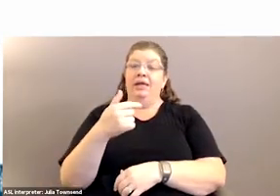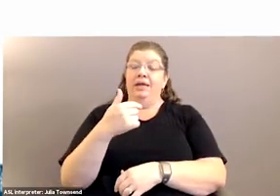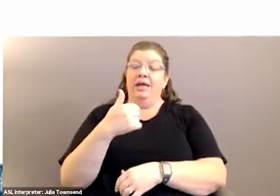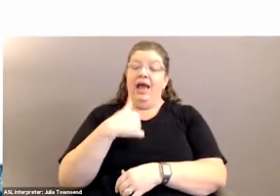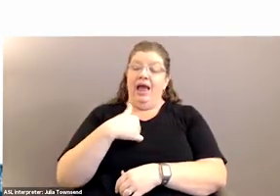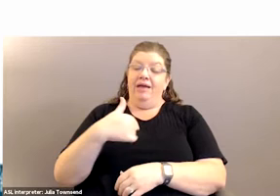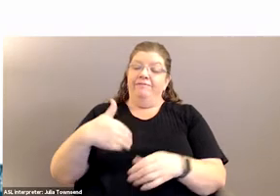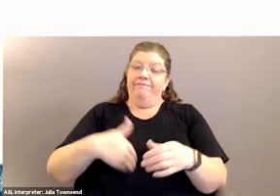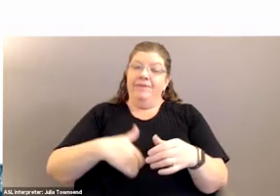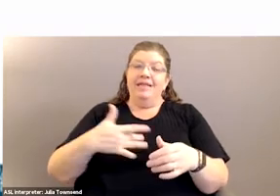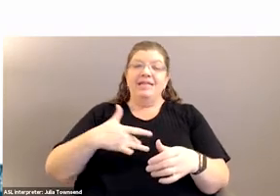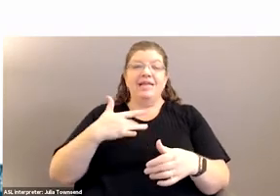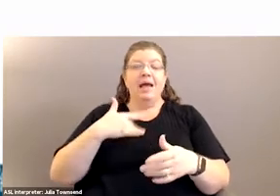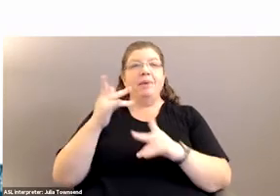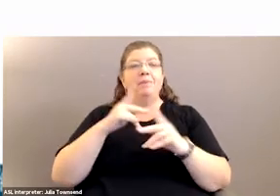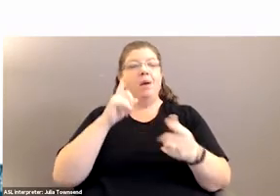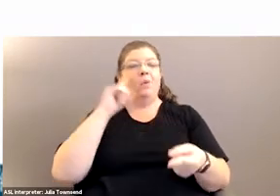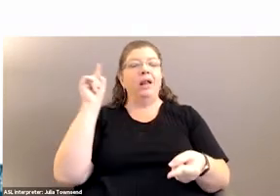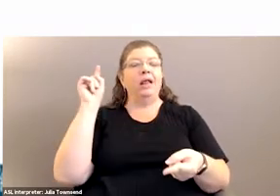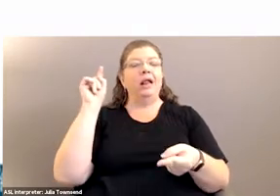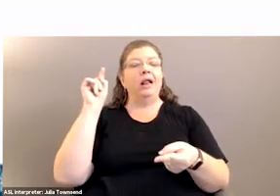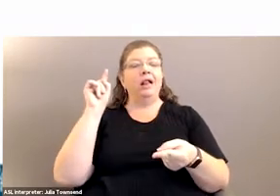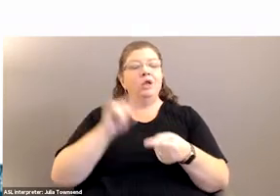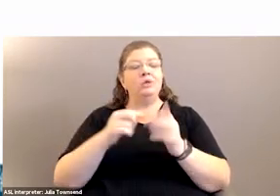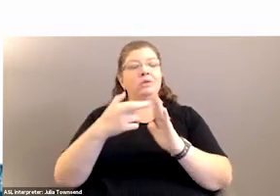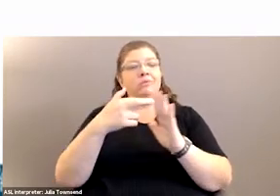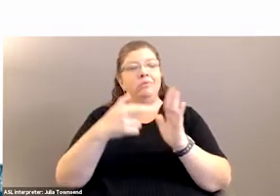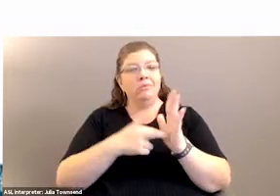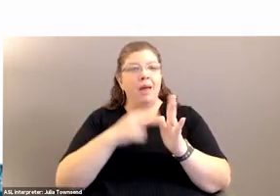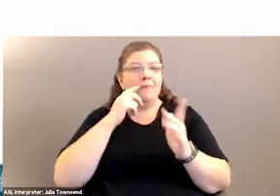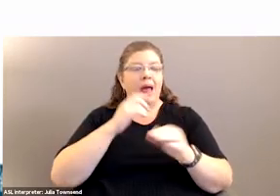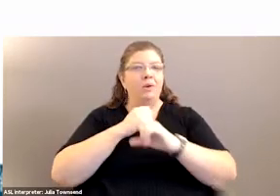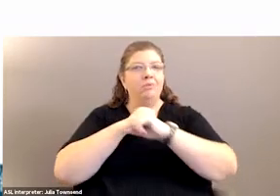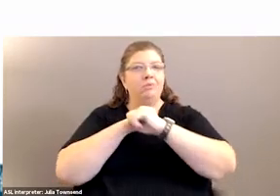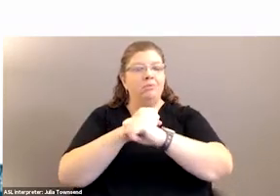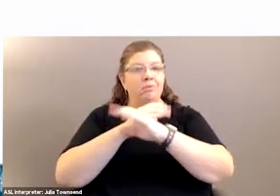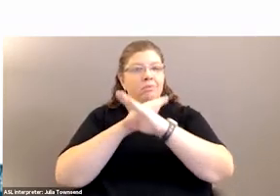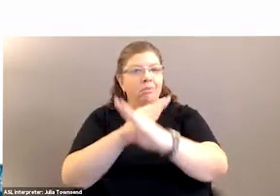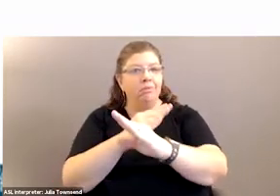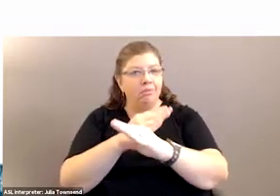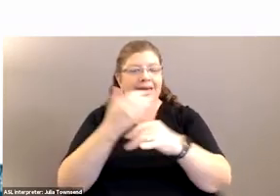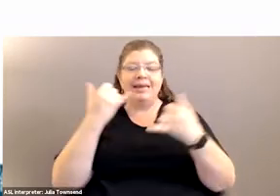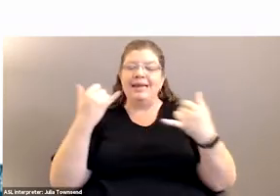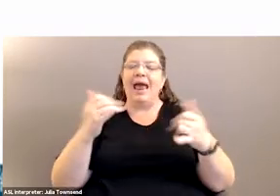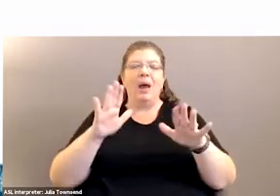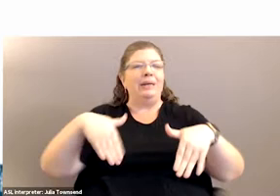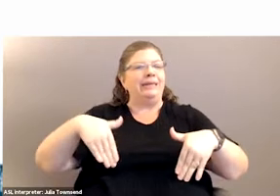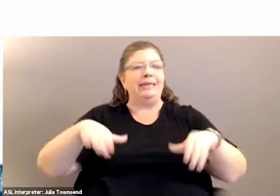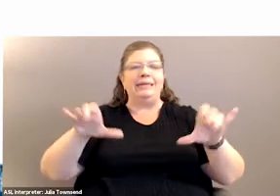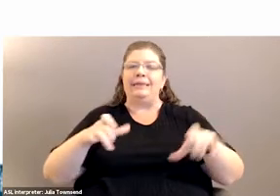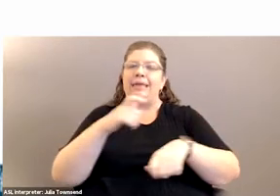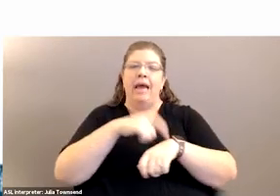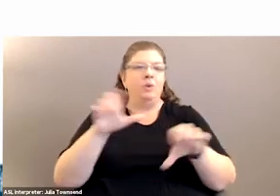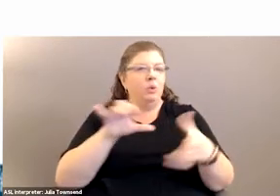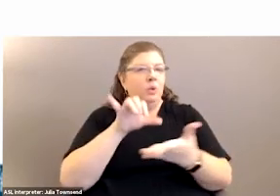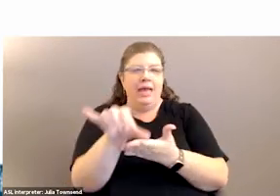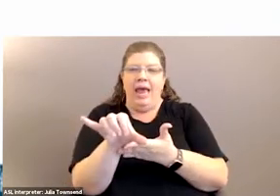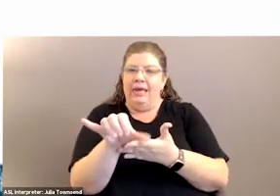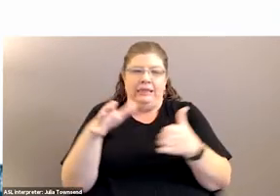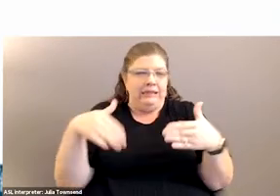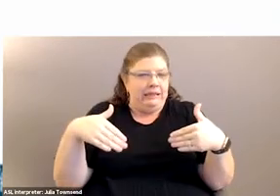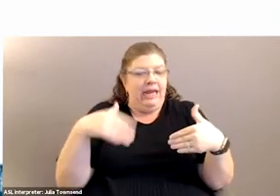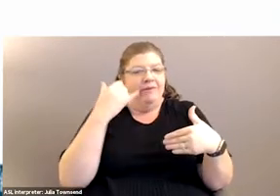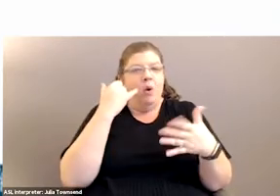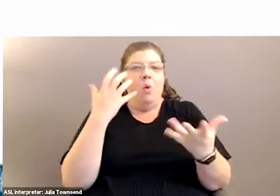people sort of loosening up around mitigation and and now is not the time to do this if we want to